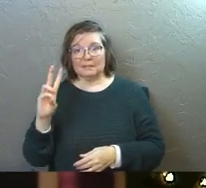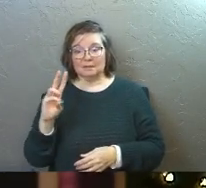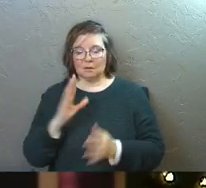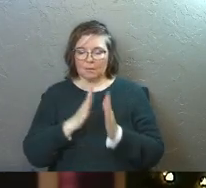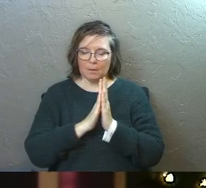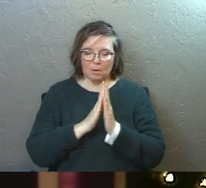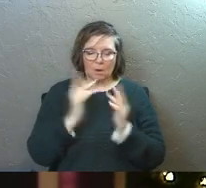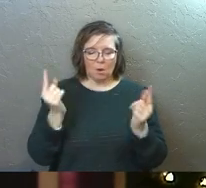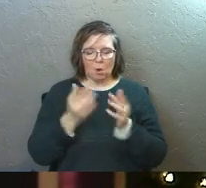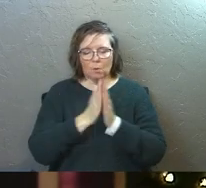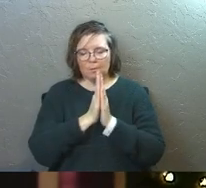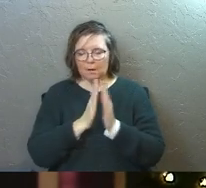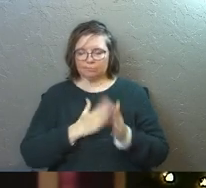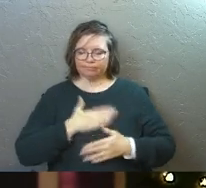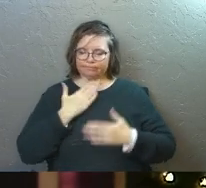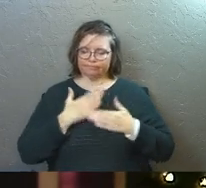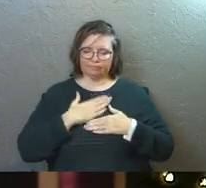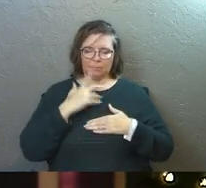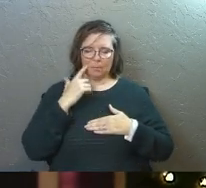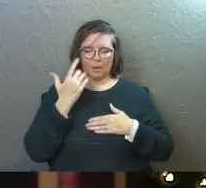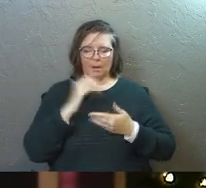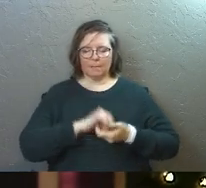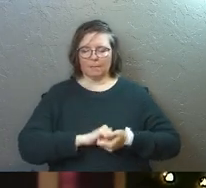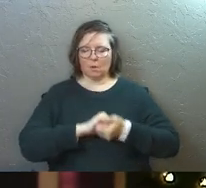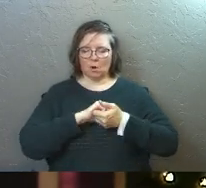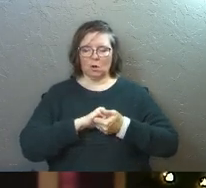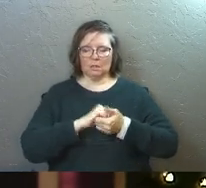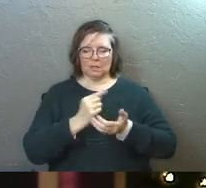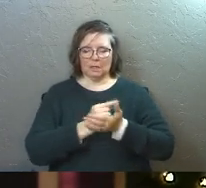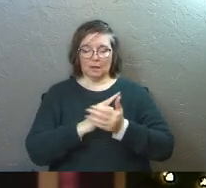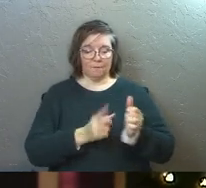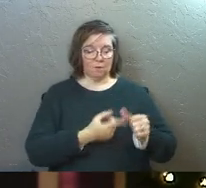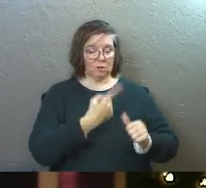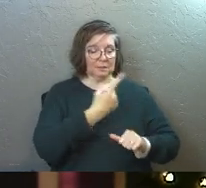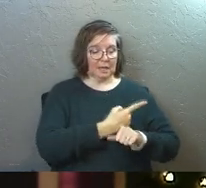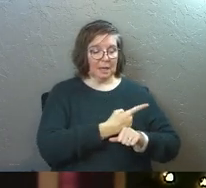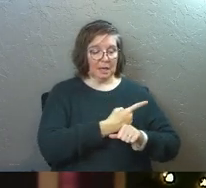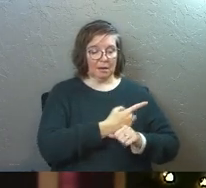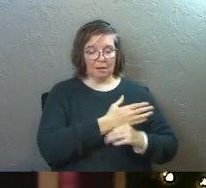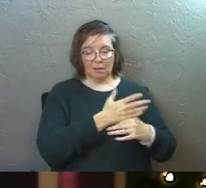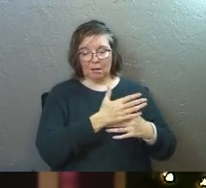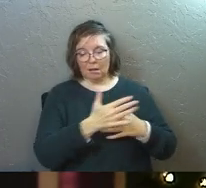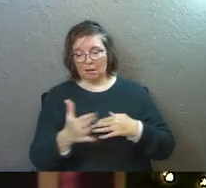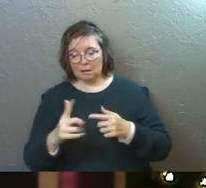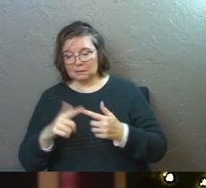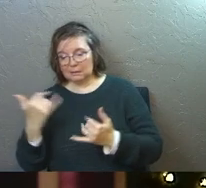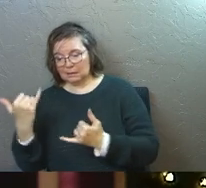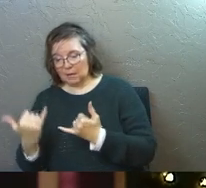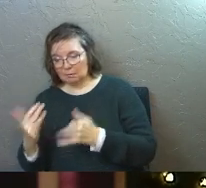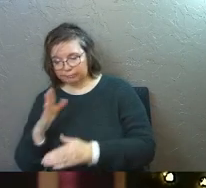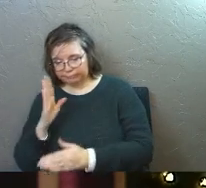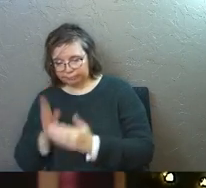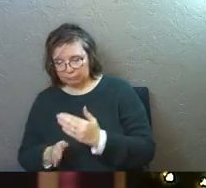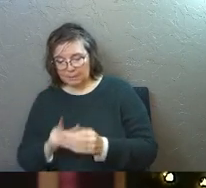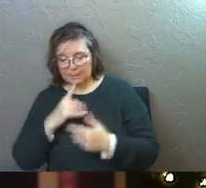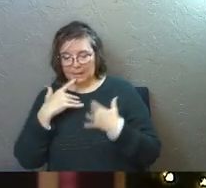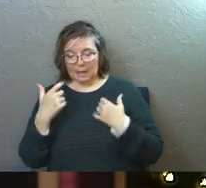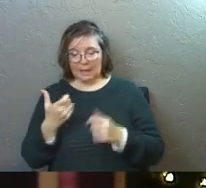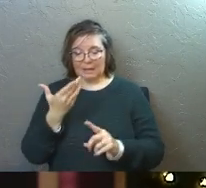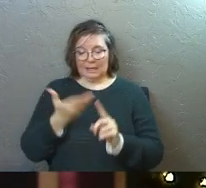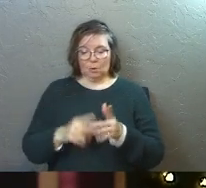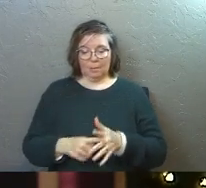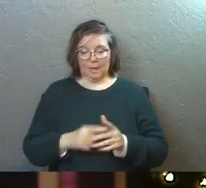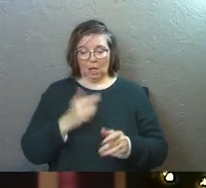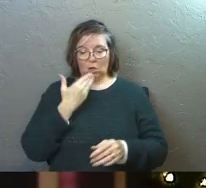prayers for all of you, I always pray with joy because of your partnership in the gospel from the first day until now. Being confident of this, that he